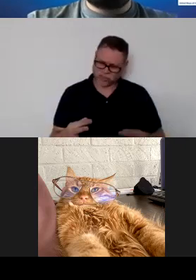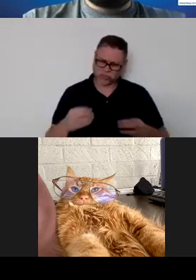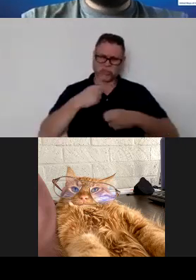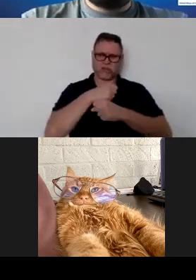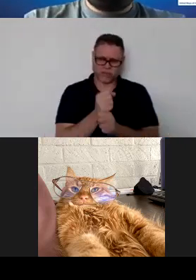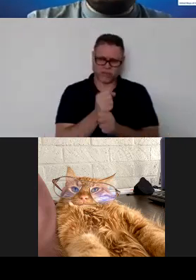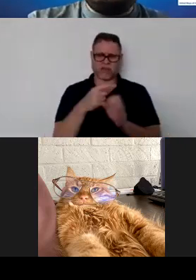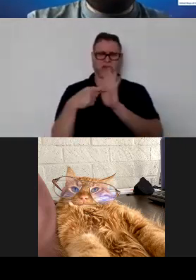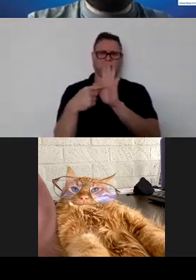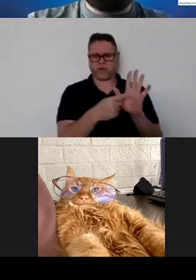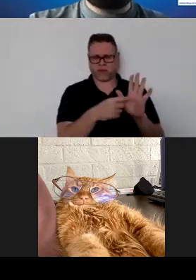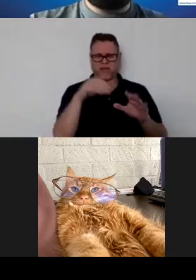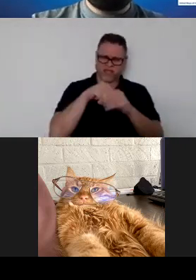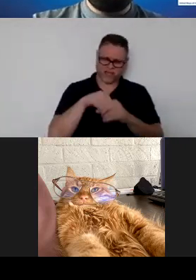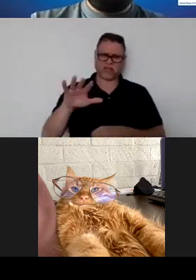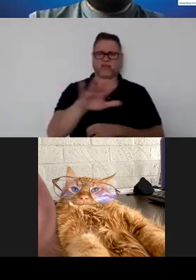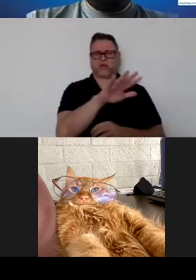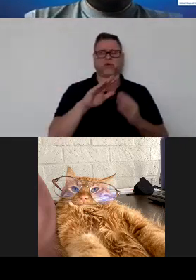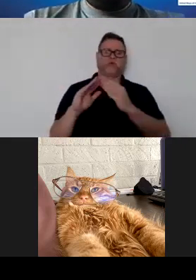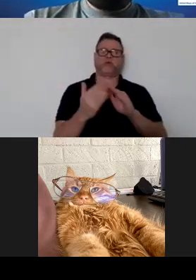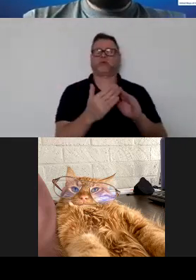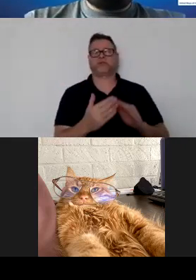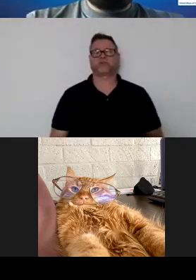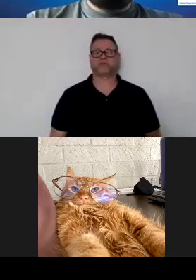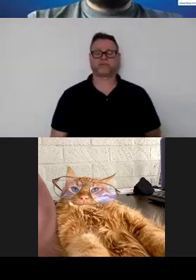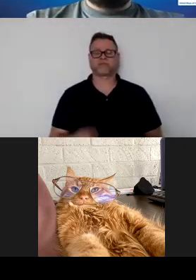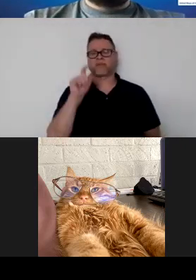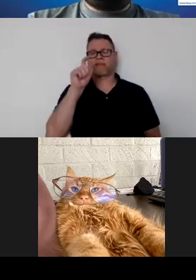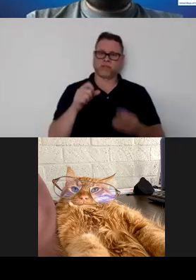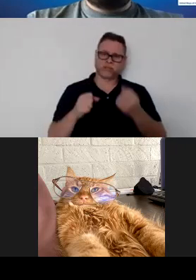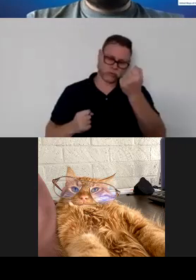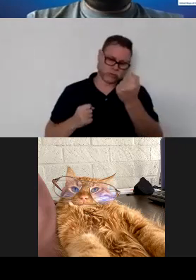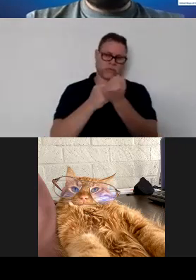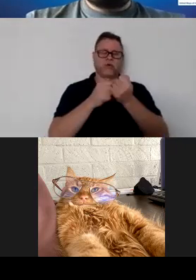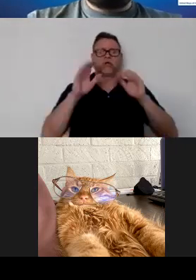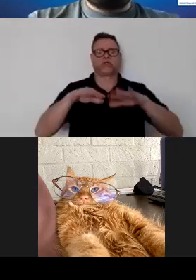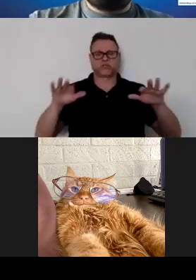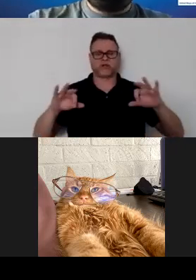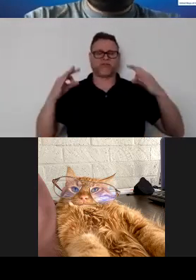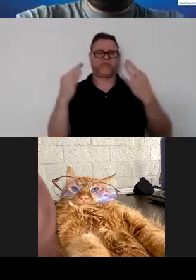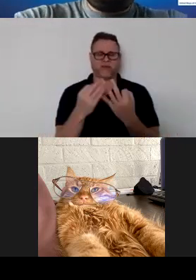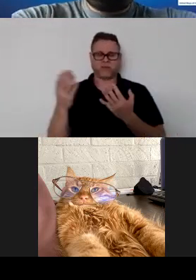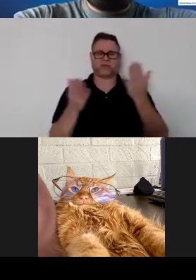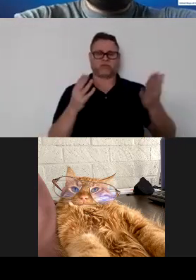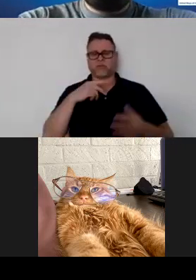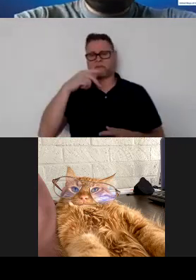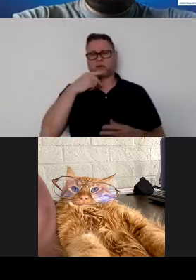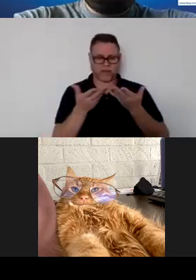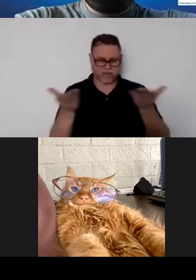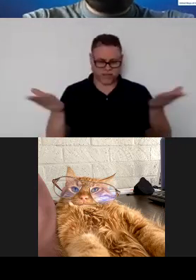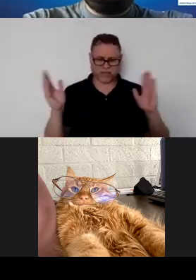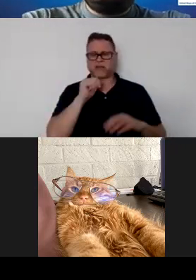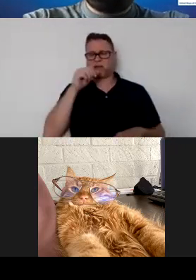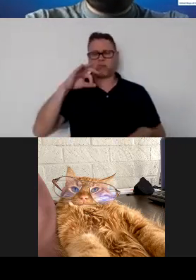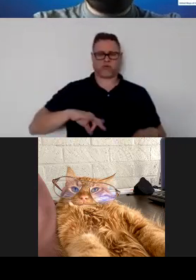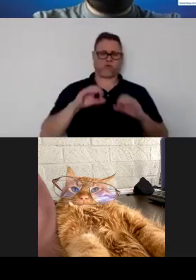models and in their communities. They must support child and family serving public and nonprofit organizations